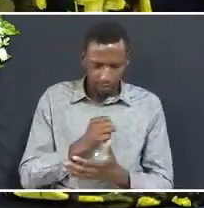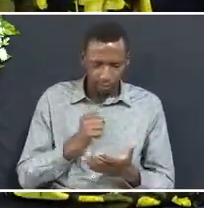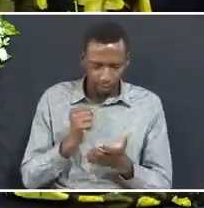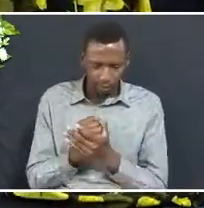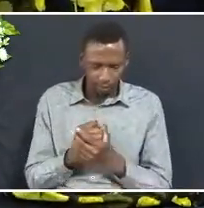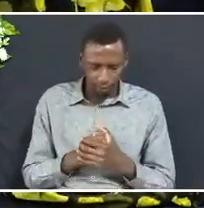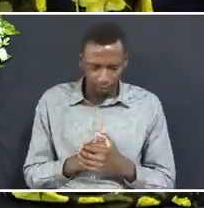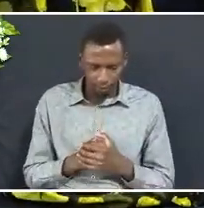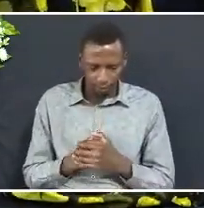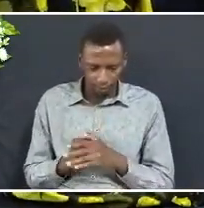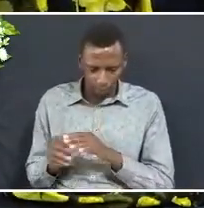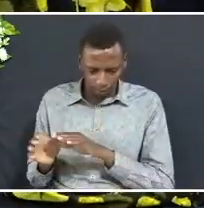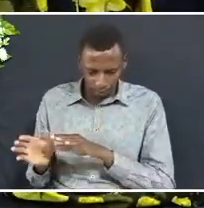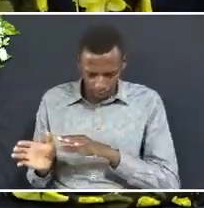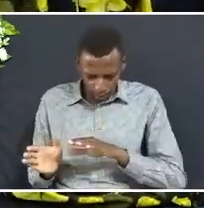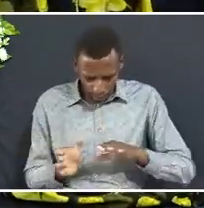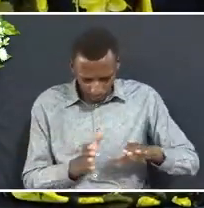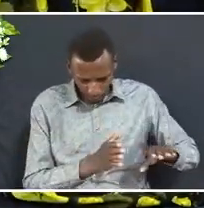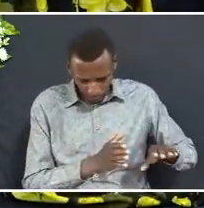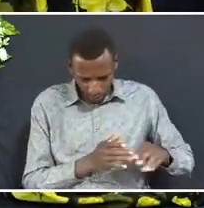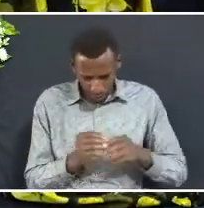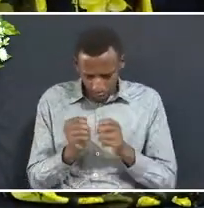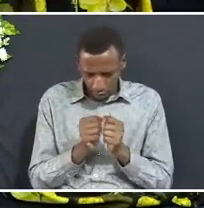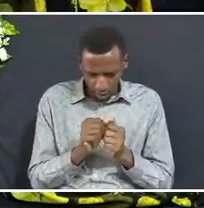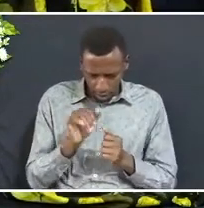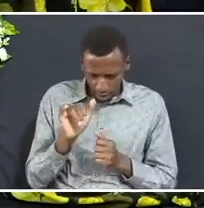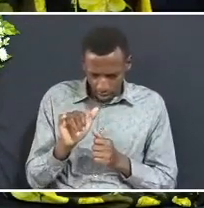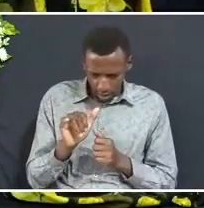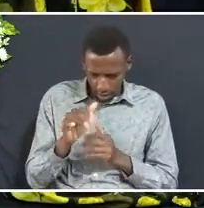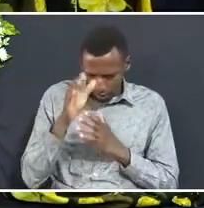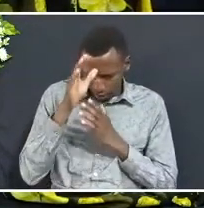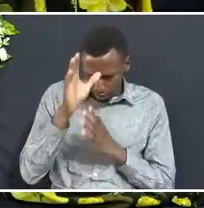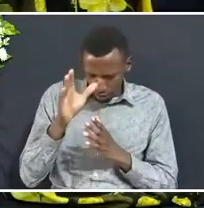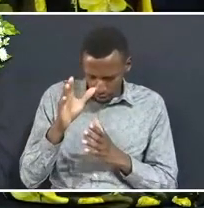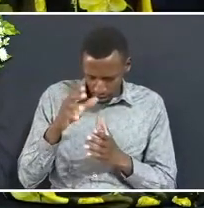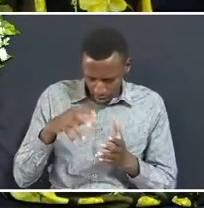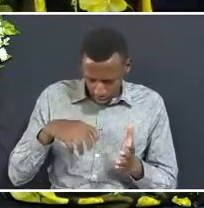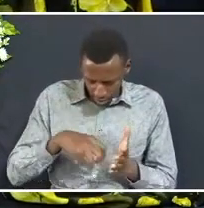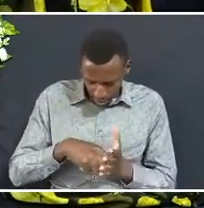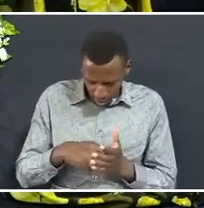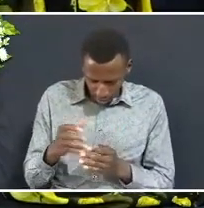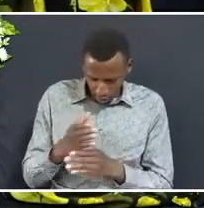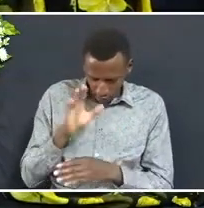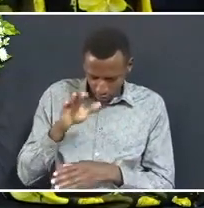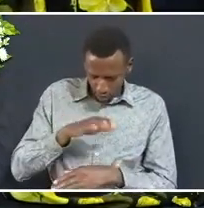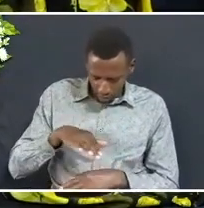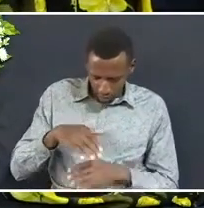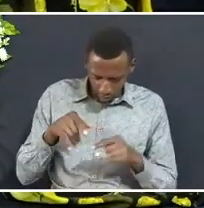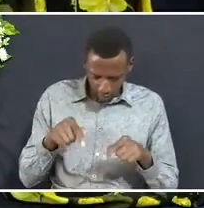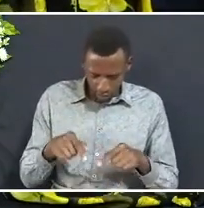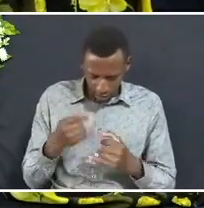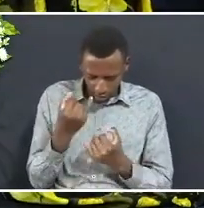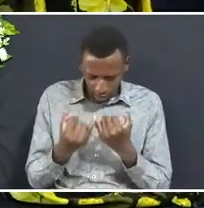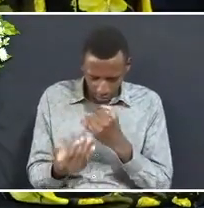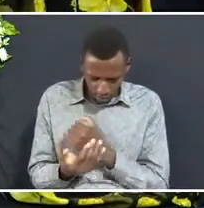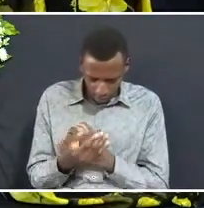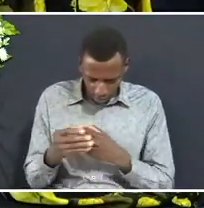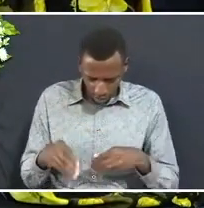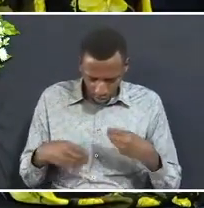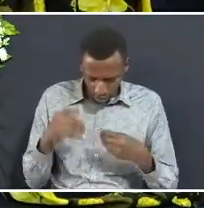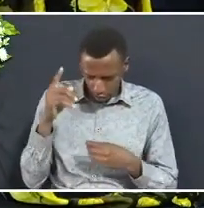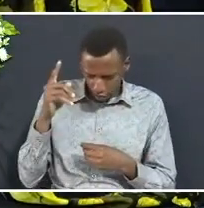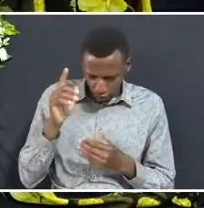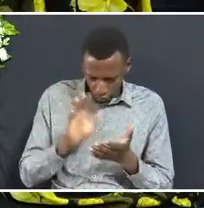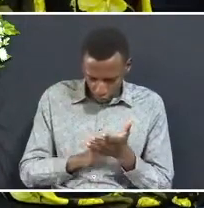Together with what my brother and my sisters prayed, Father, we kneel before your presence this wonderful Sabbath morning to give glory and honor to